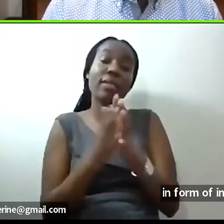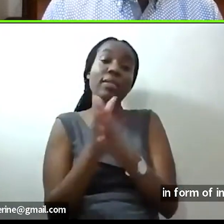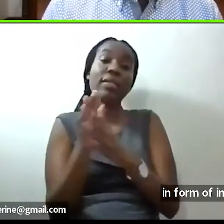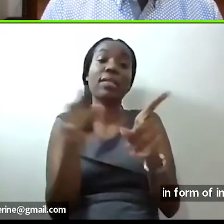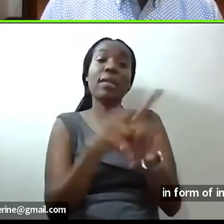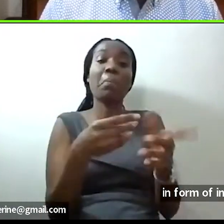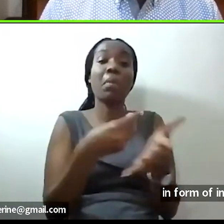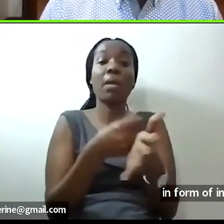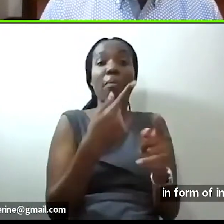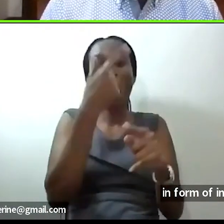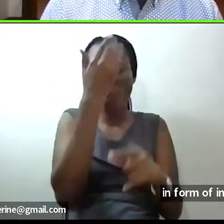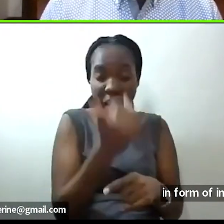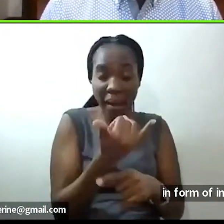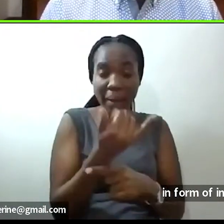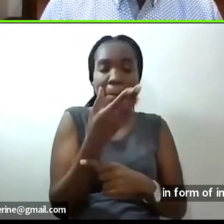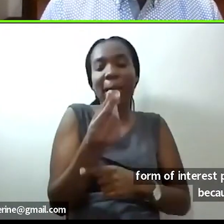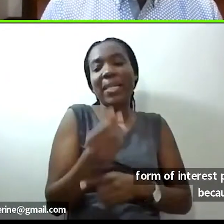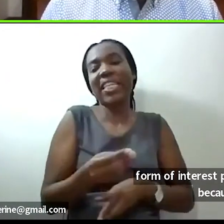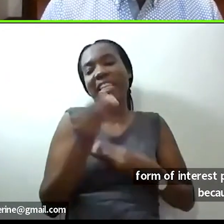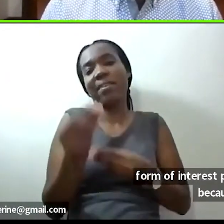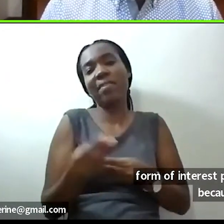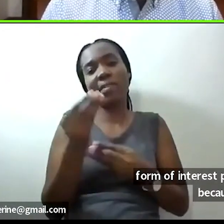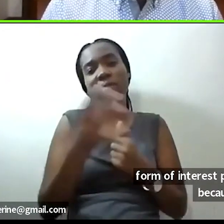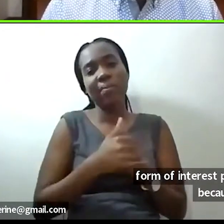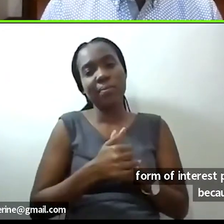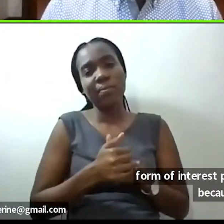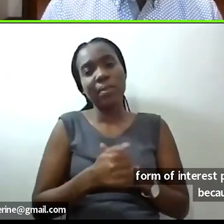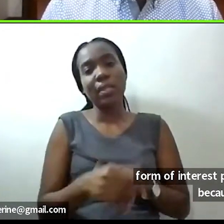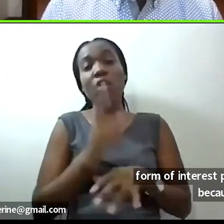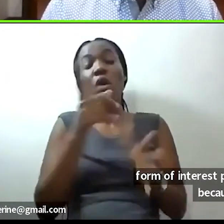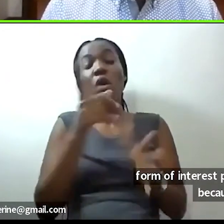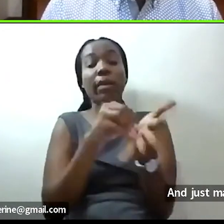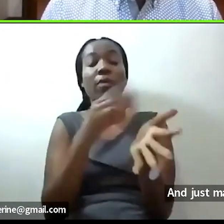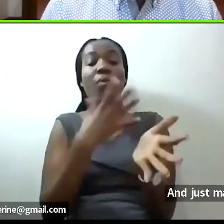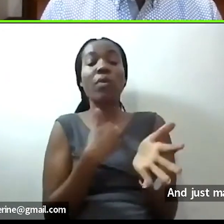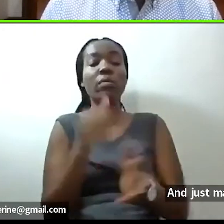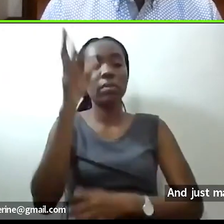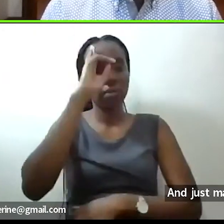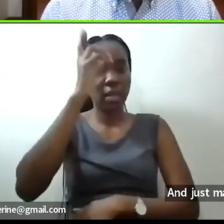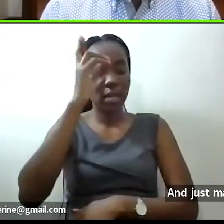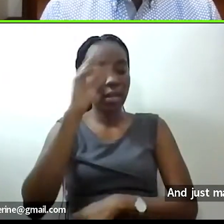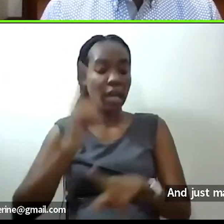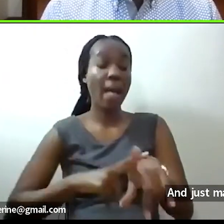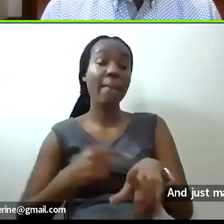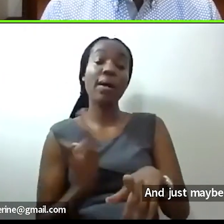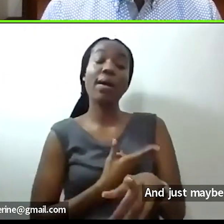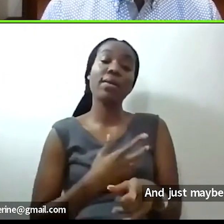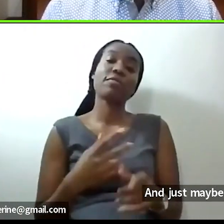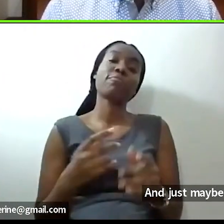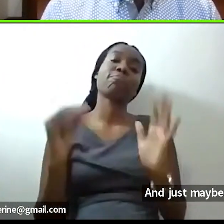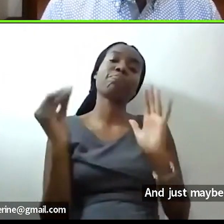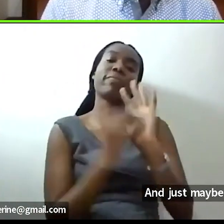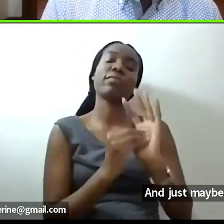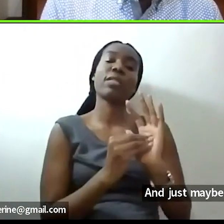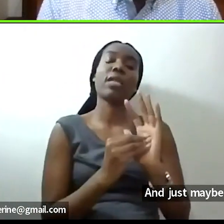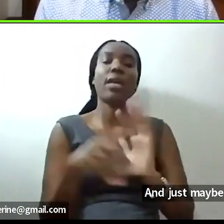money. And just maybe to remind you, when you agree with the government that you're giving them, or where the central